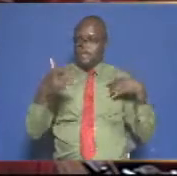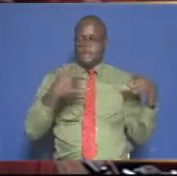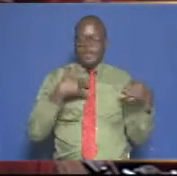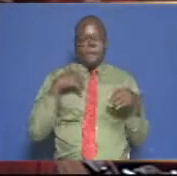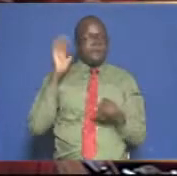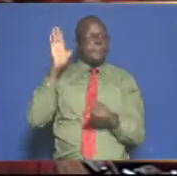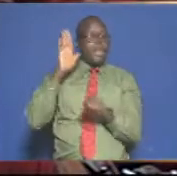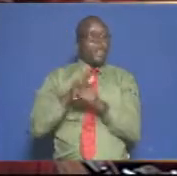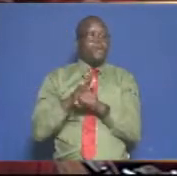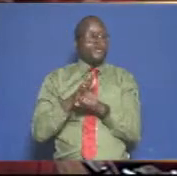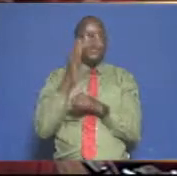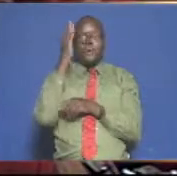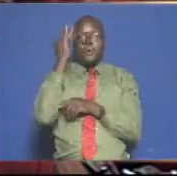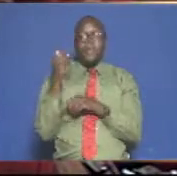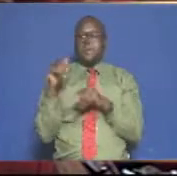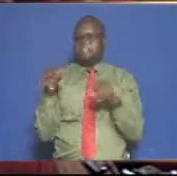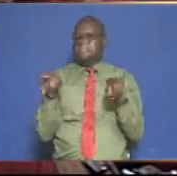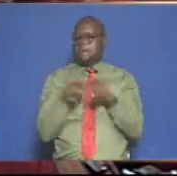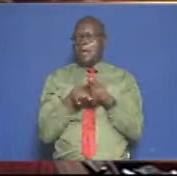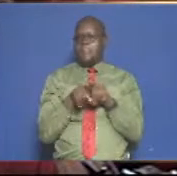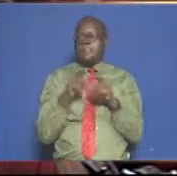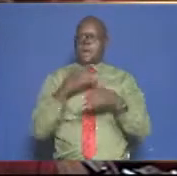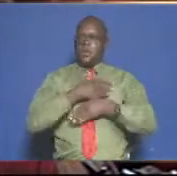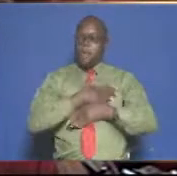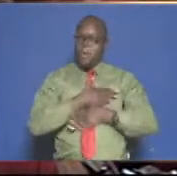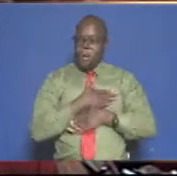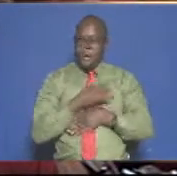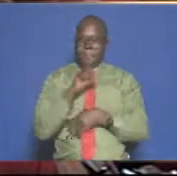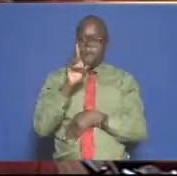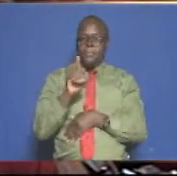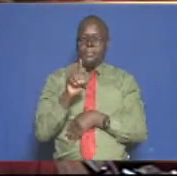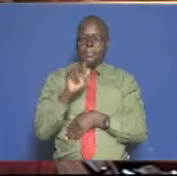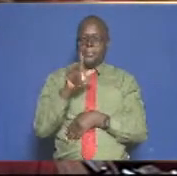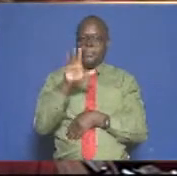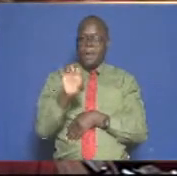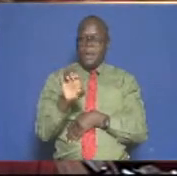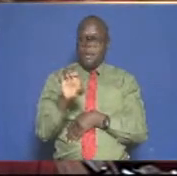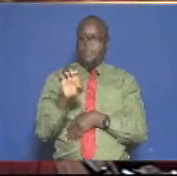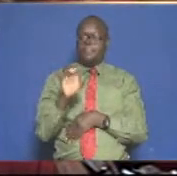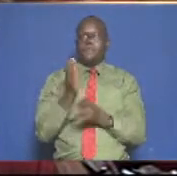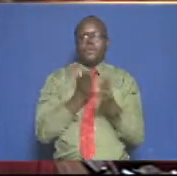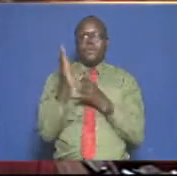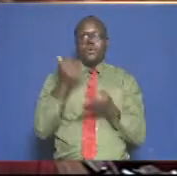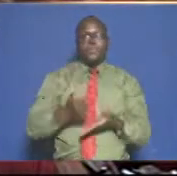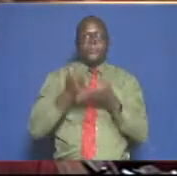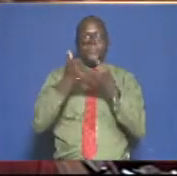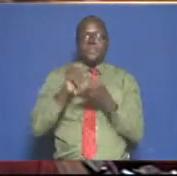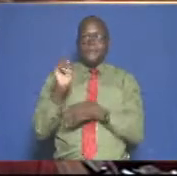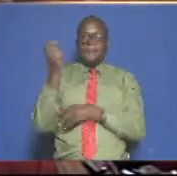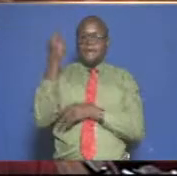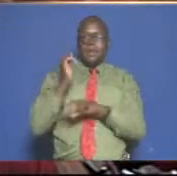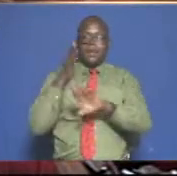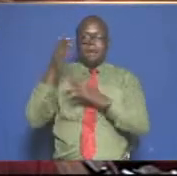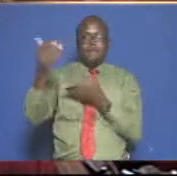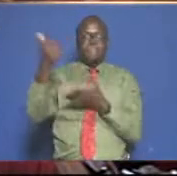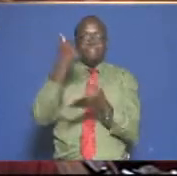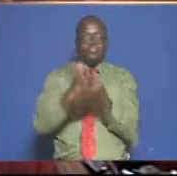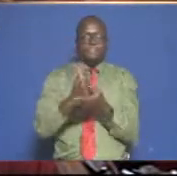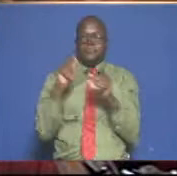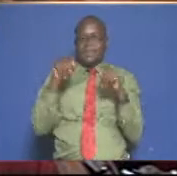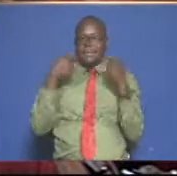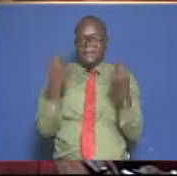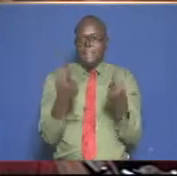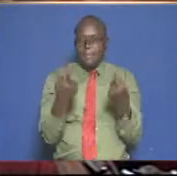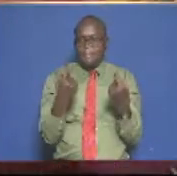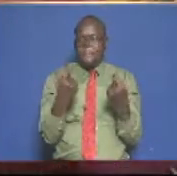concerned. But also, Honorable Duale, through the intervention of the president after appointing the task force, it